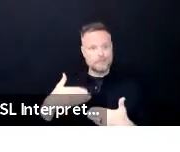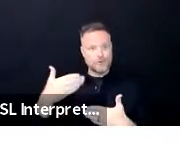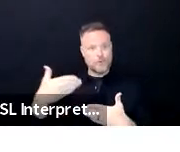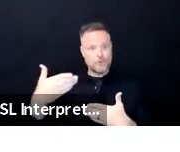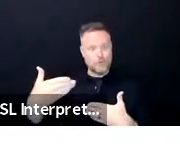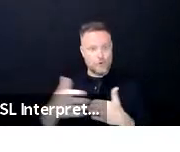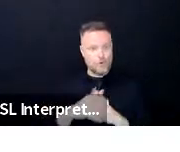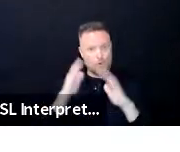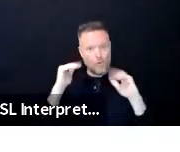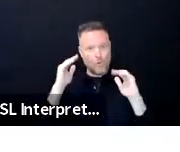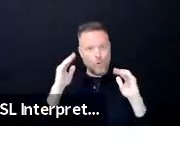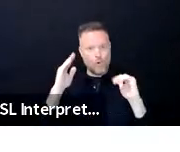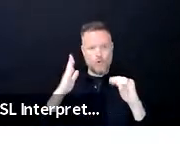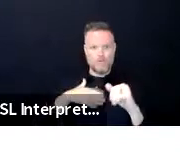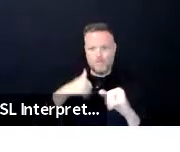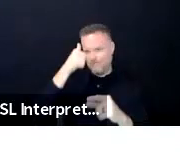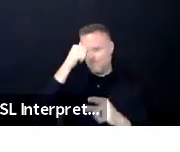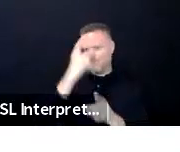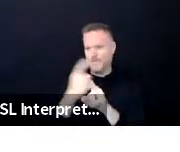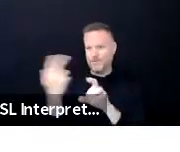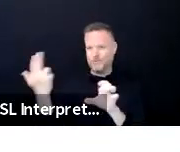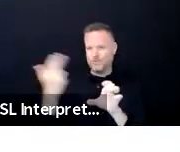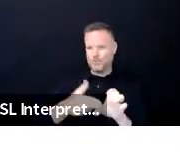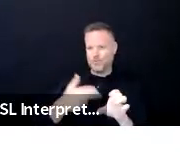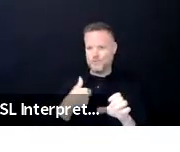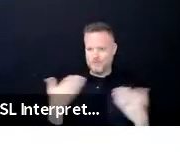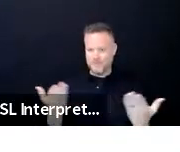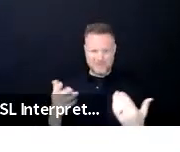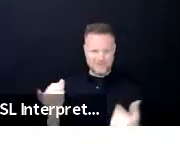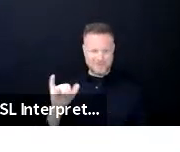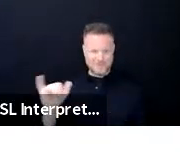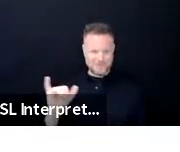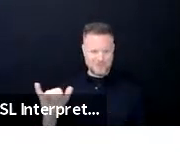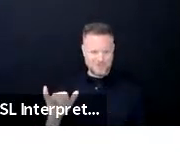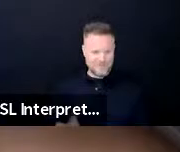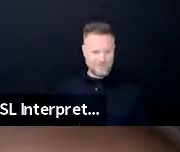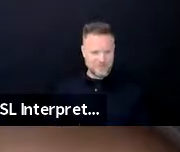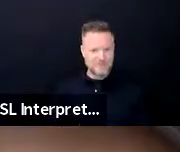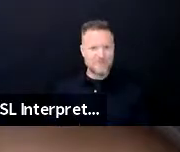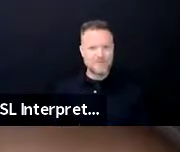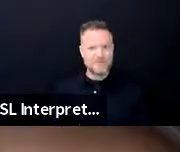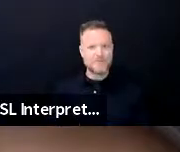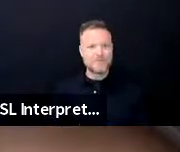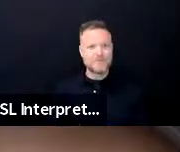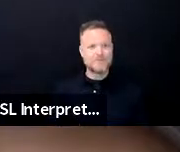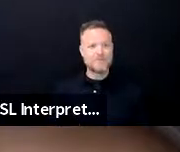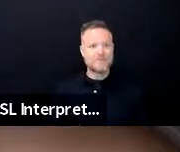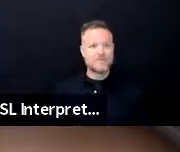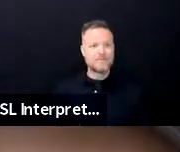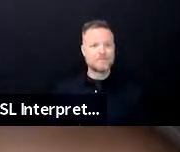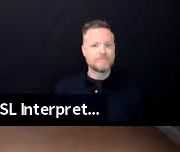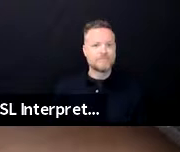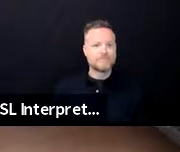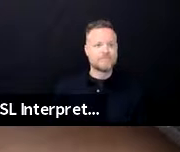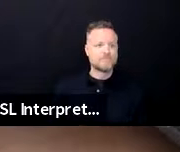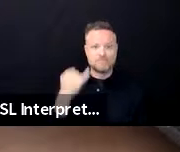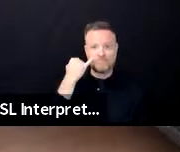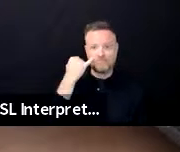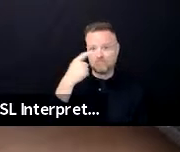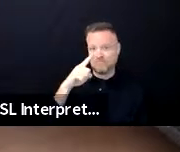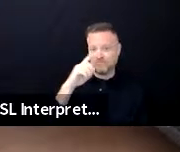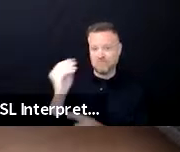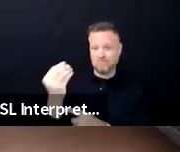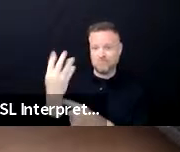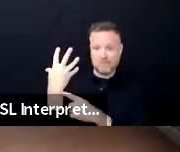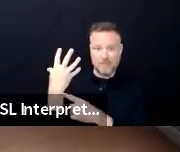And hopefully my brother will be along real soon. Vicki, if you would put the screen up, we'll get right